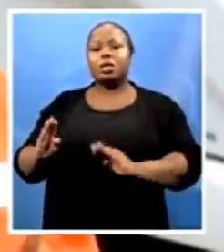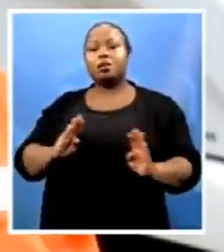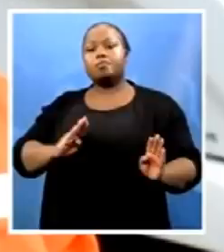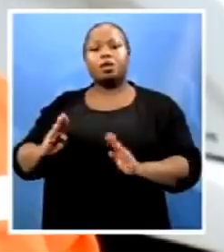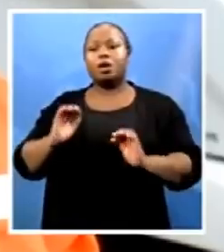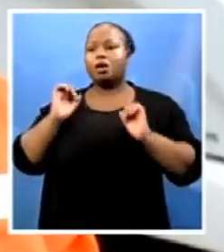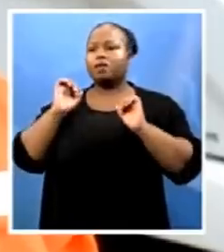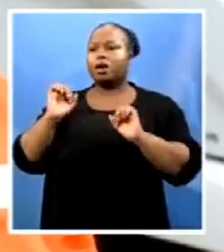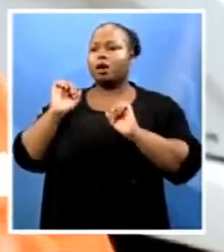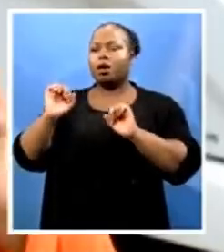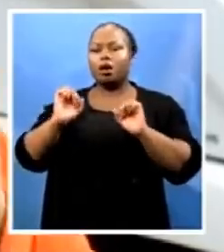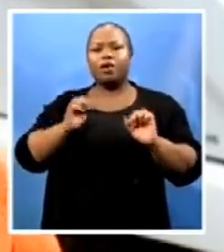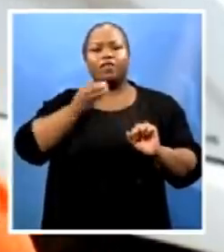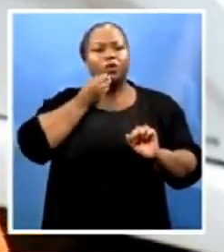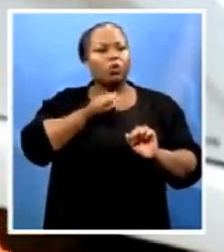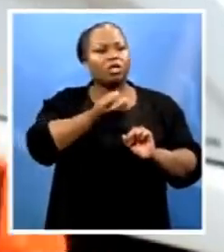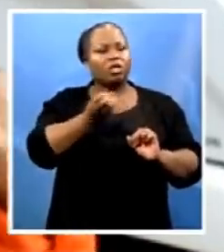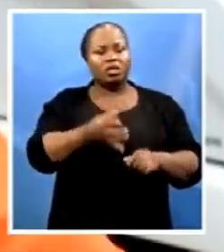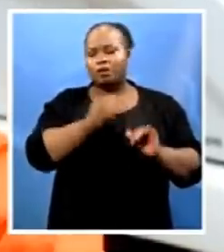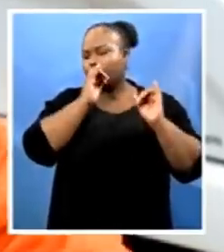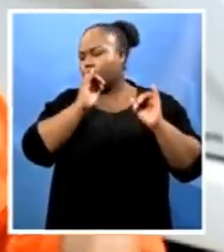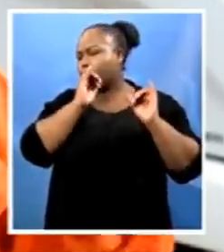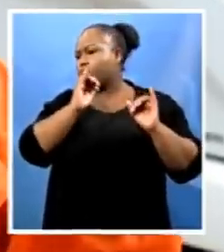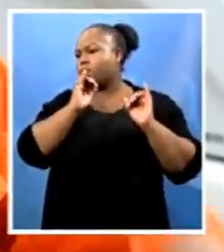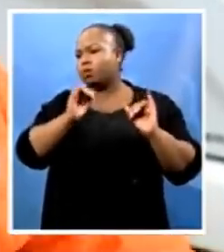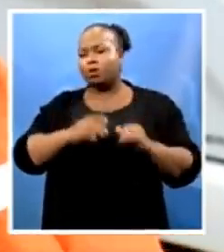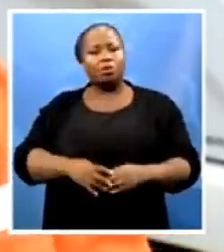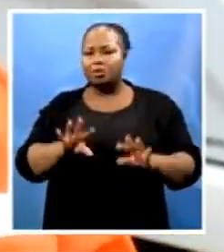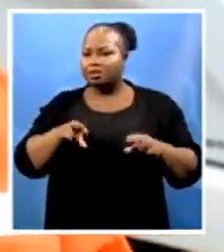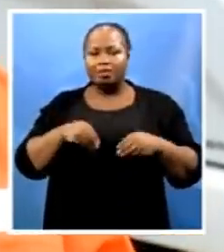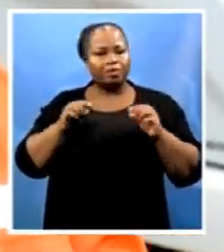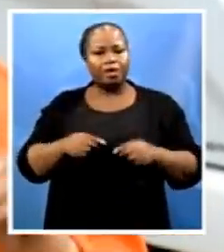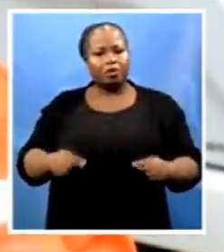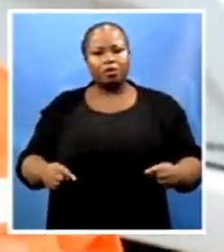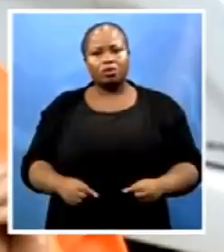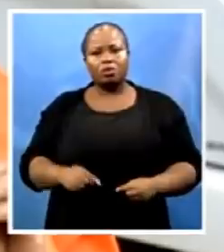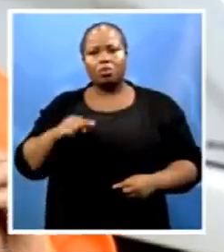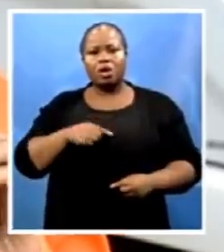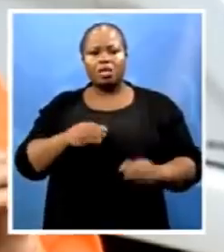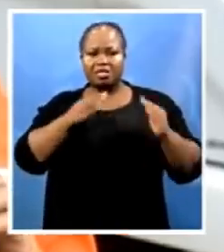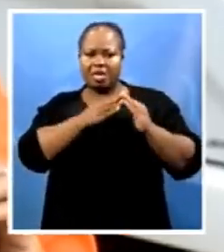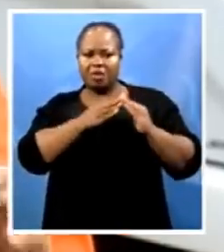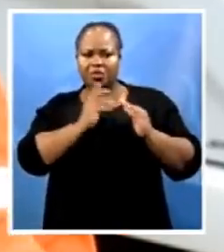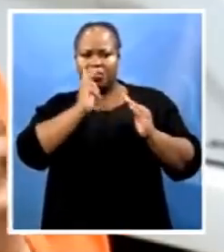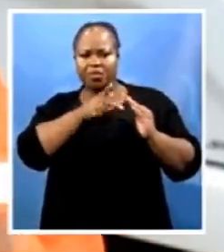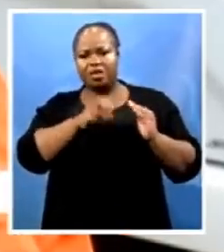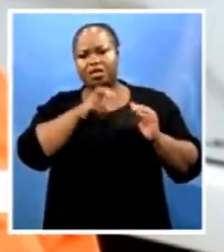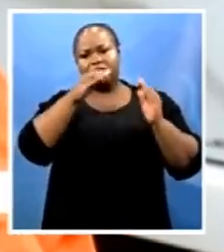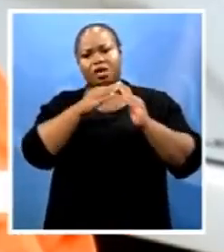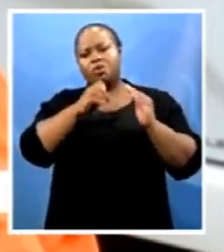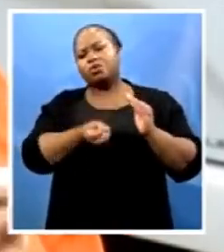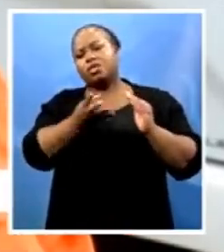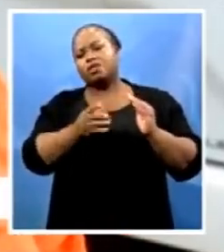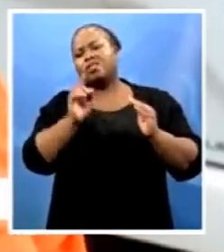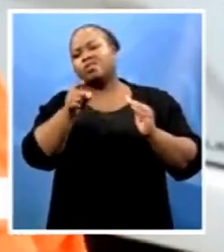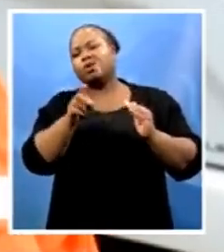It is uncalled for. You can't jump this house and give this house. We are with